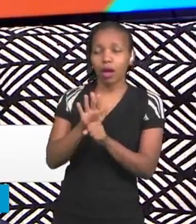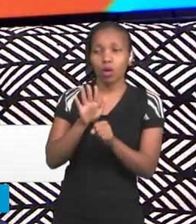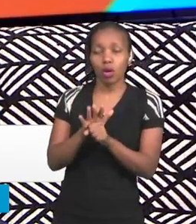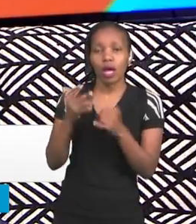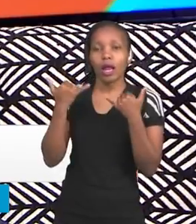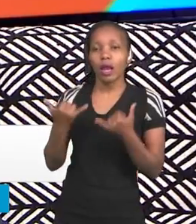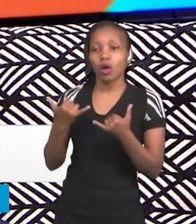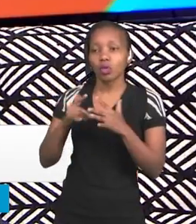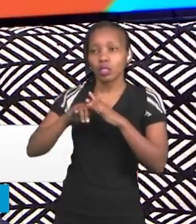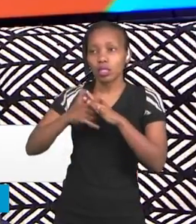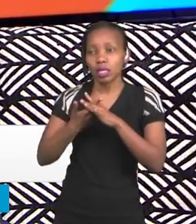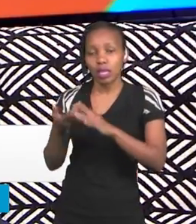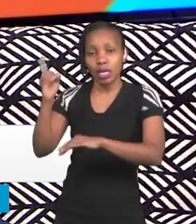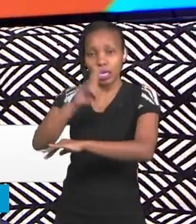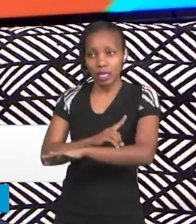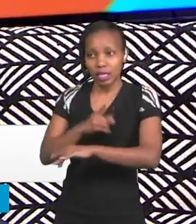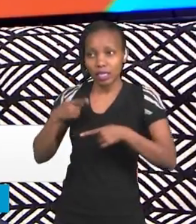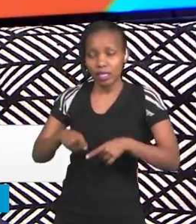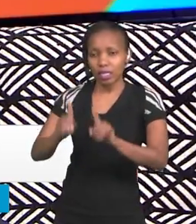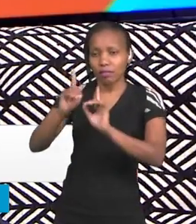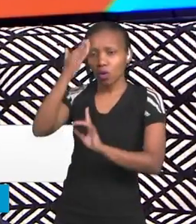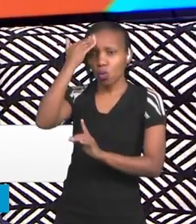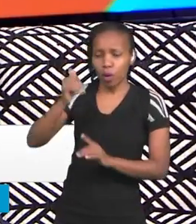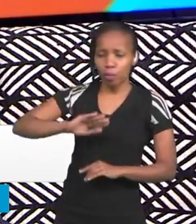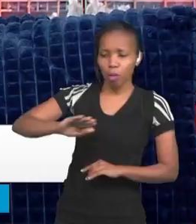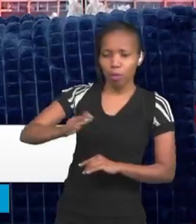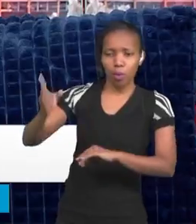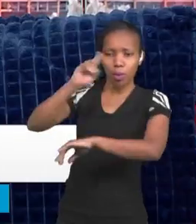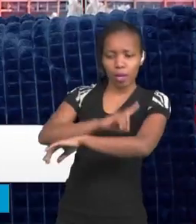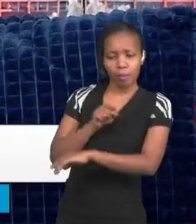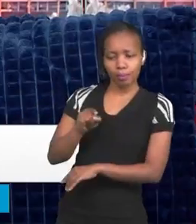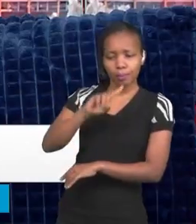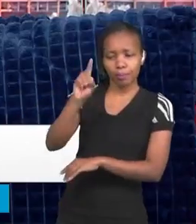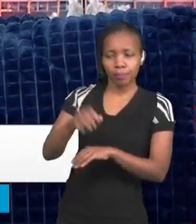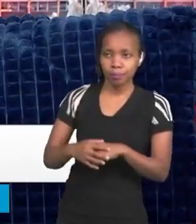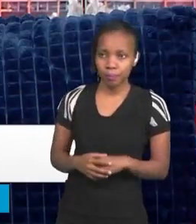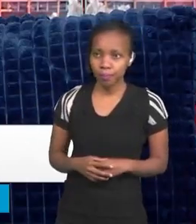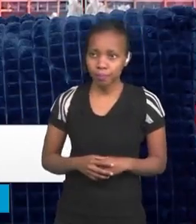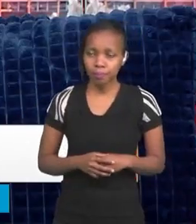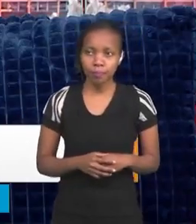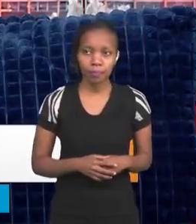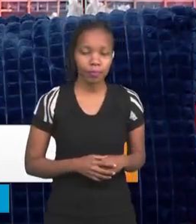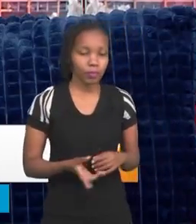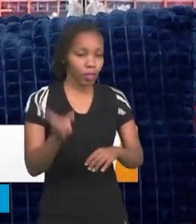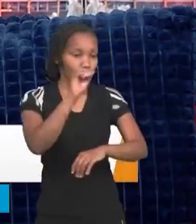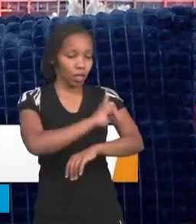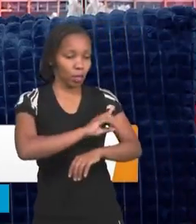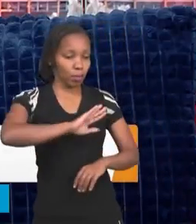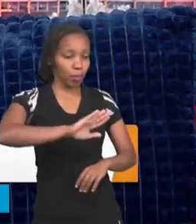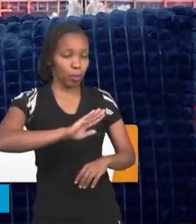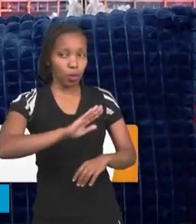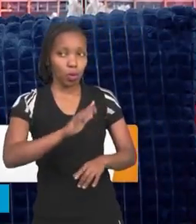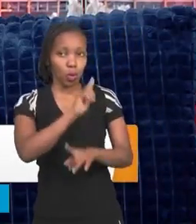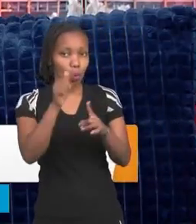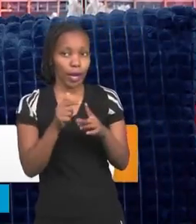let's start with the day itself. Why was the day put aside? Okay, so the day was put aside way back